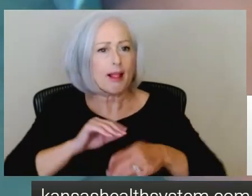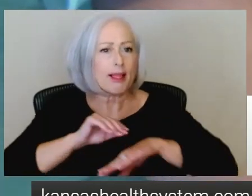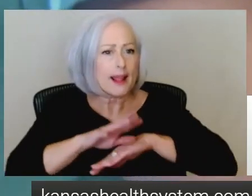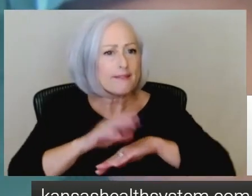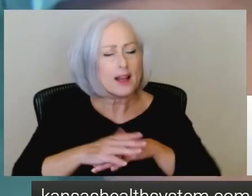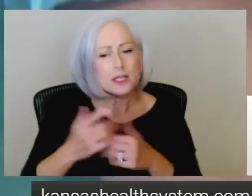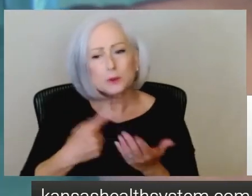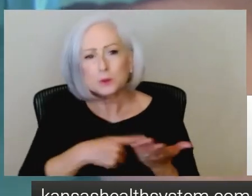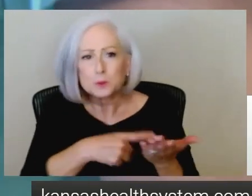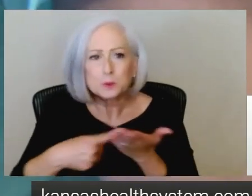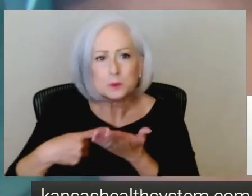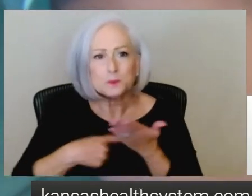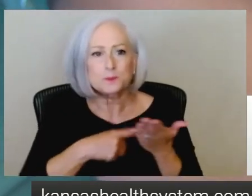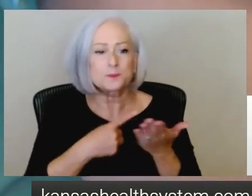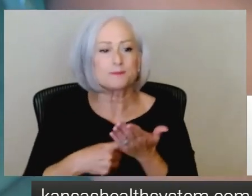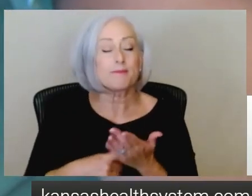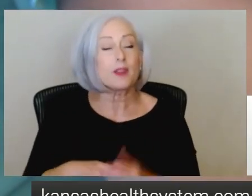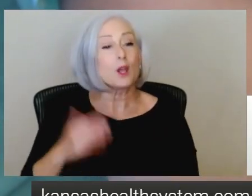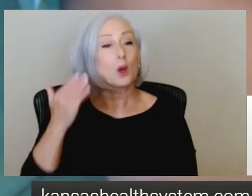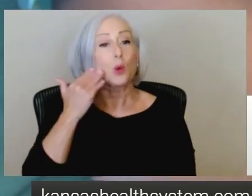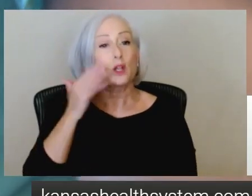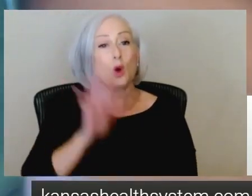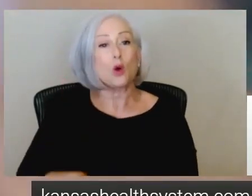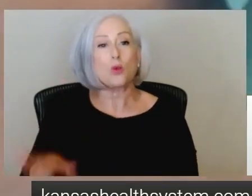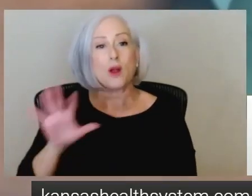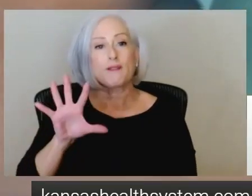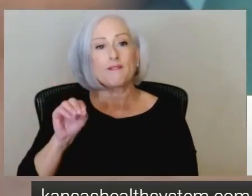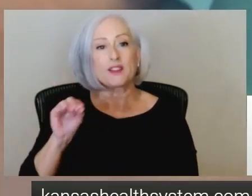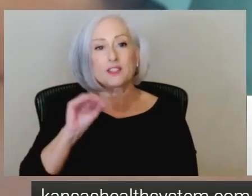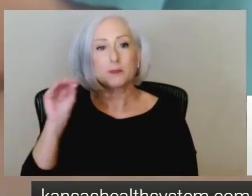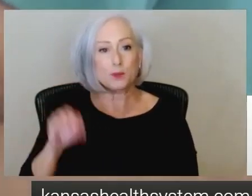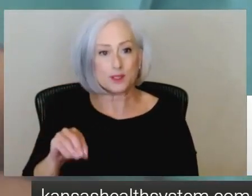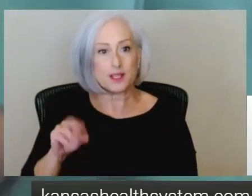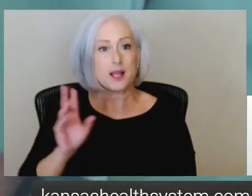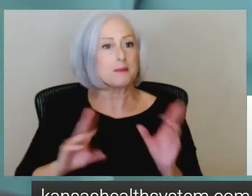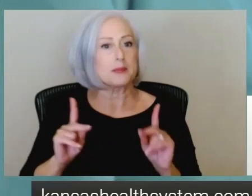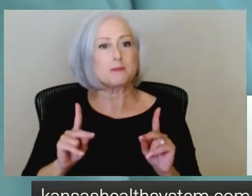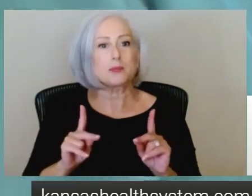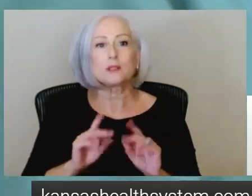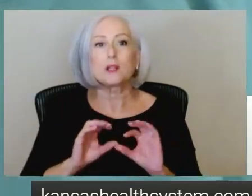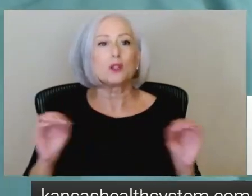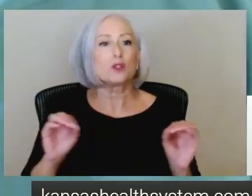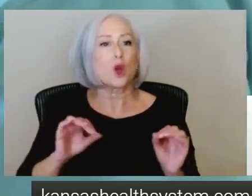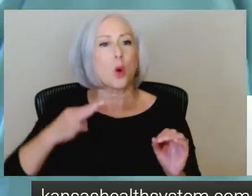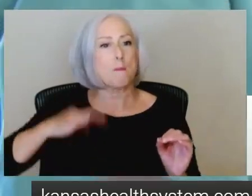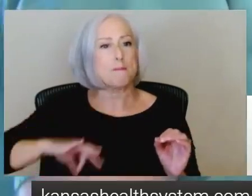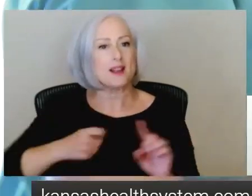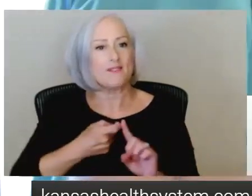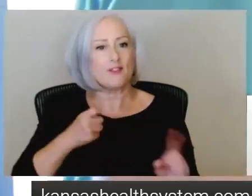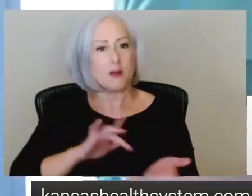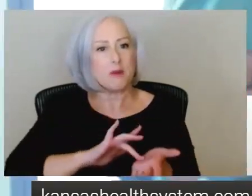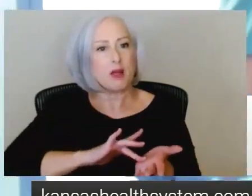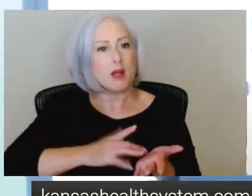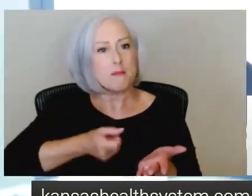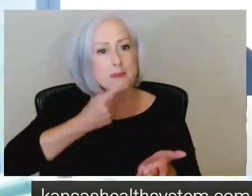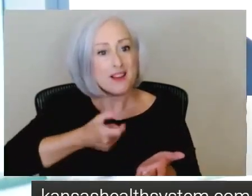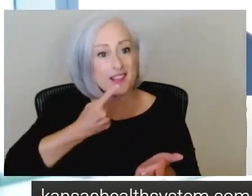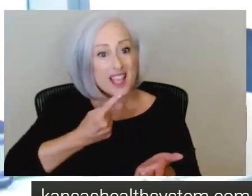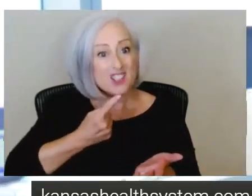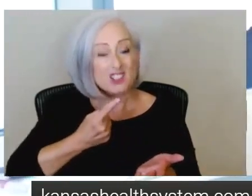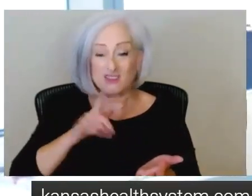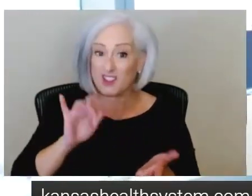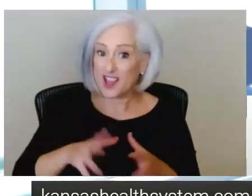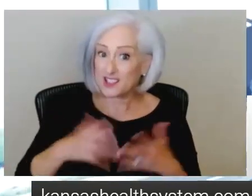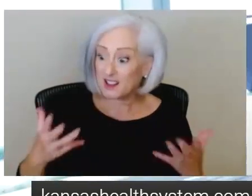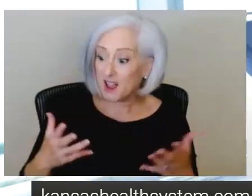we know that around 50% of the patients may not get adequate benefit with the medications. So that's a big number.